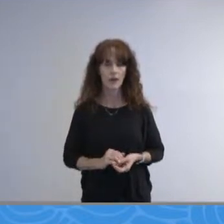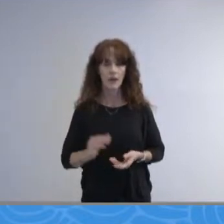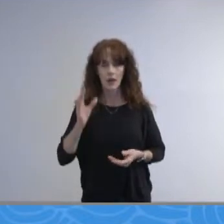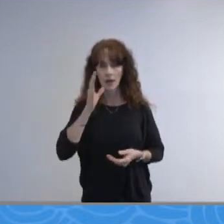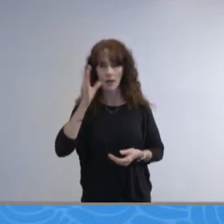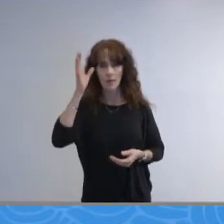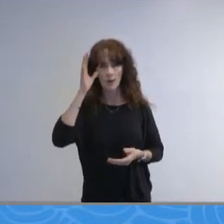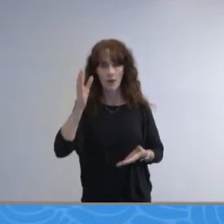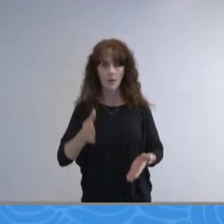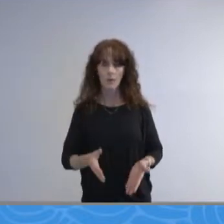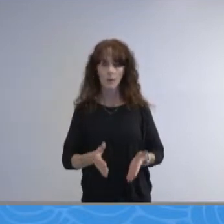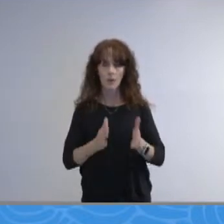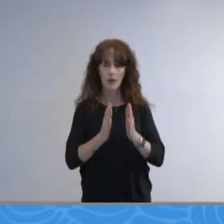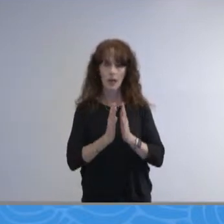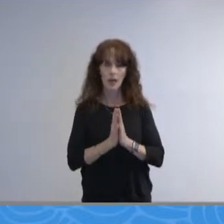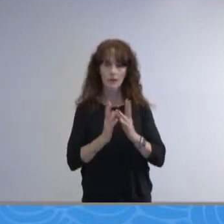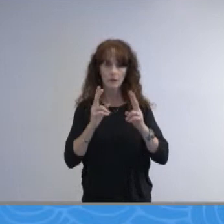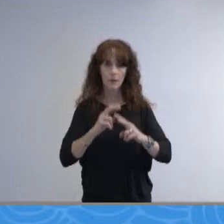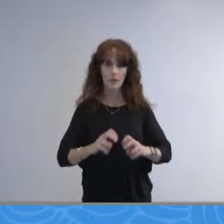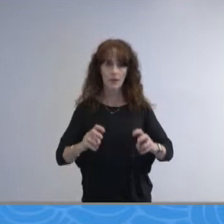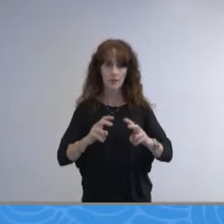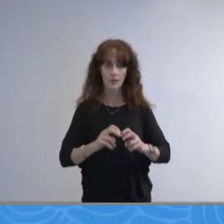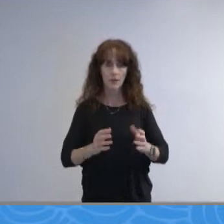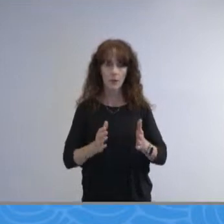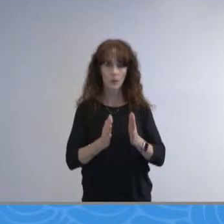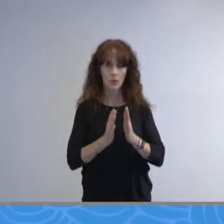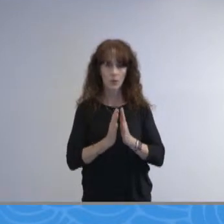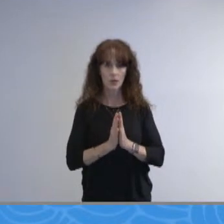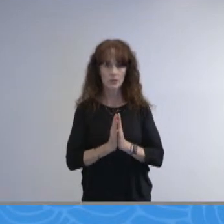Parent will ask for the assessment request,